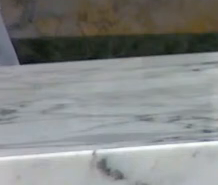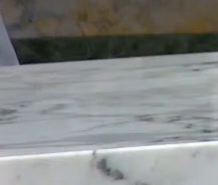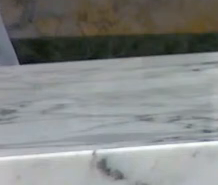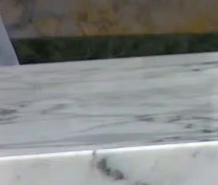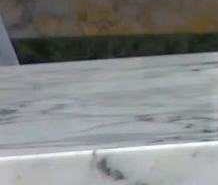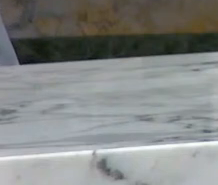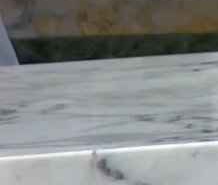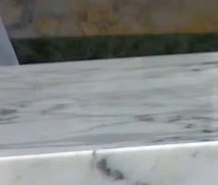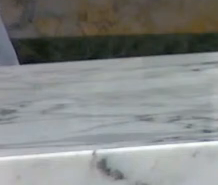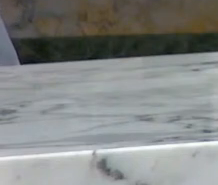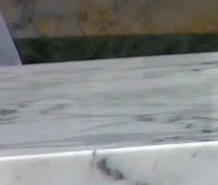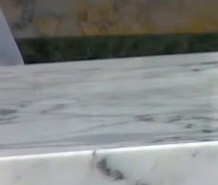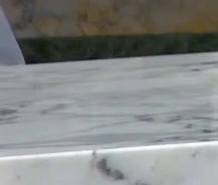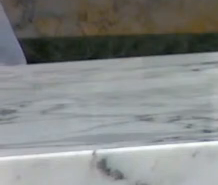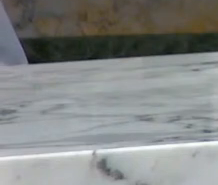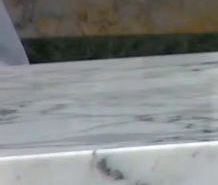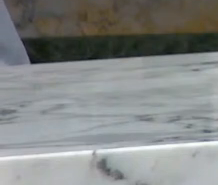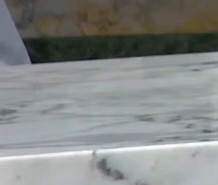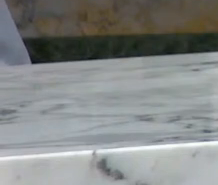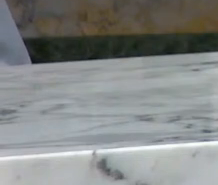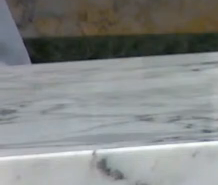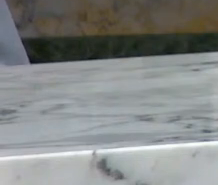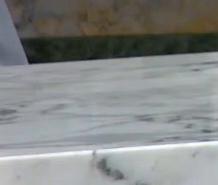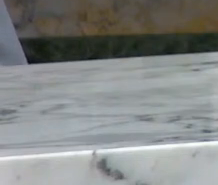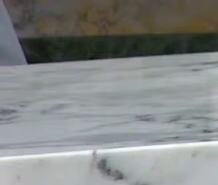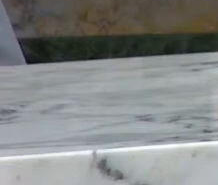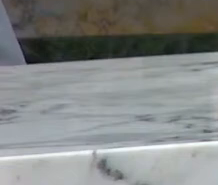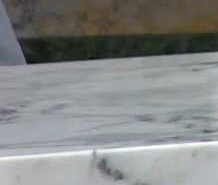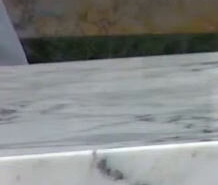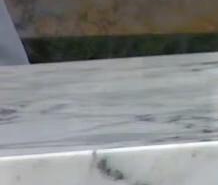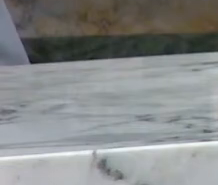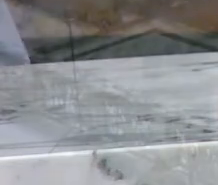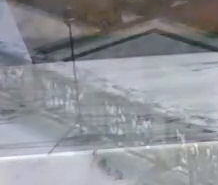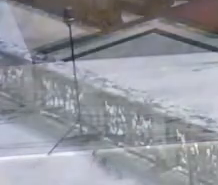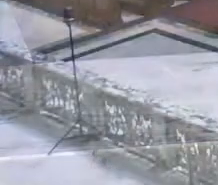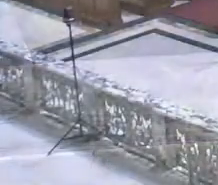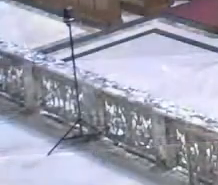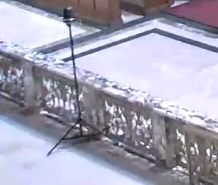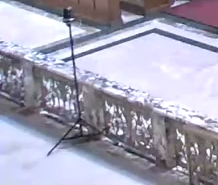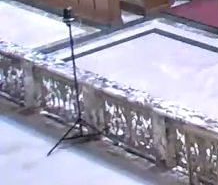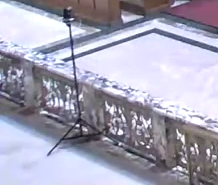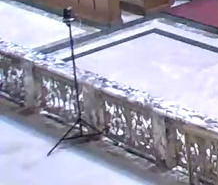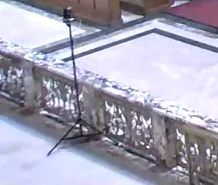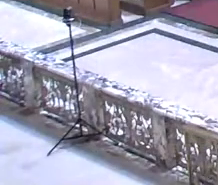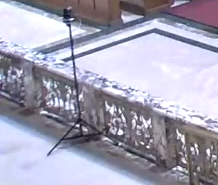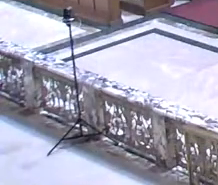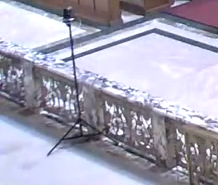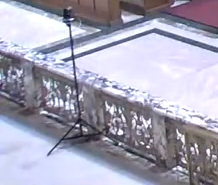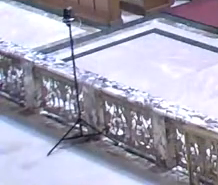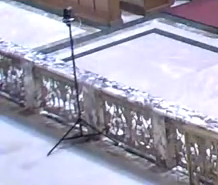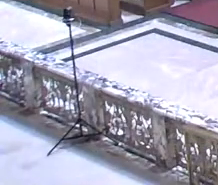hope and the coming of our Savior, Jesus Christ. For the kingdom and power of our